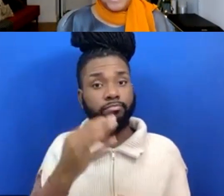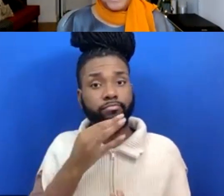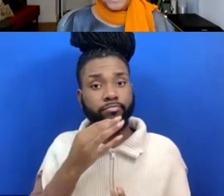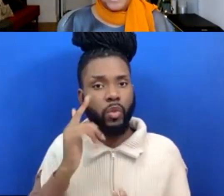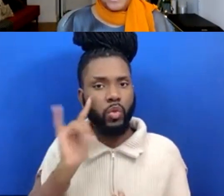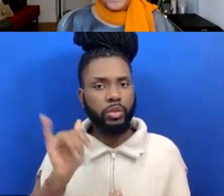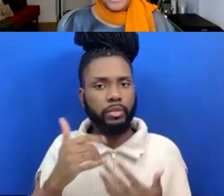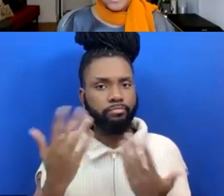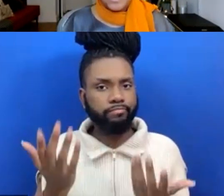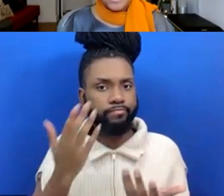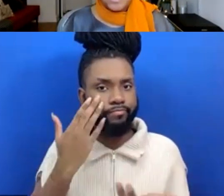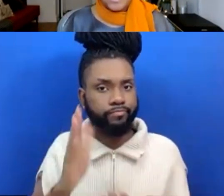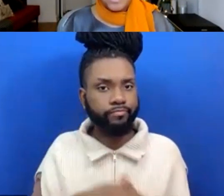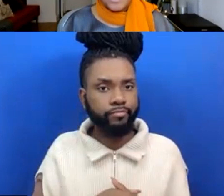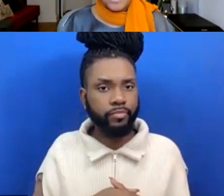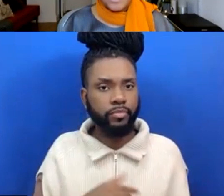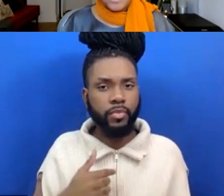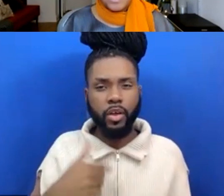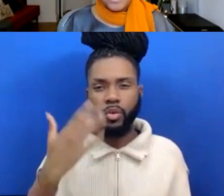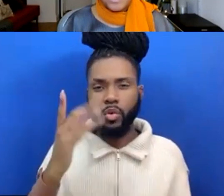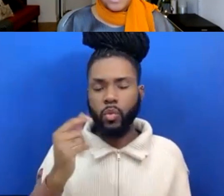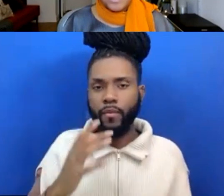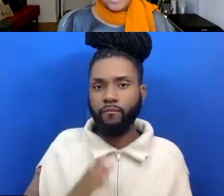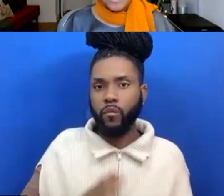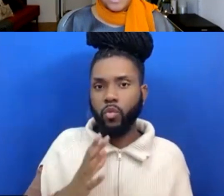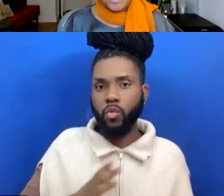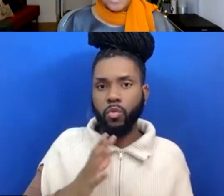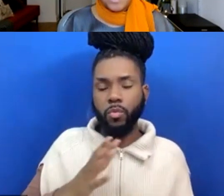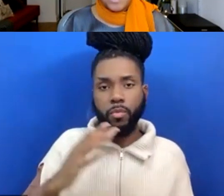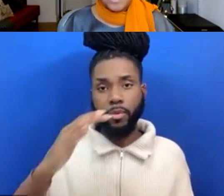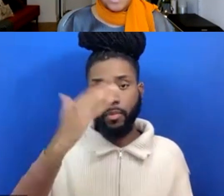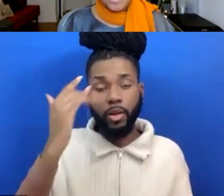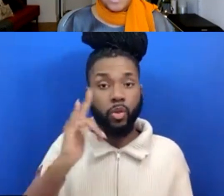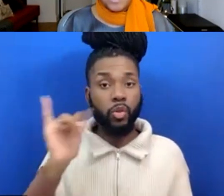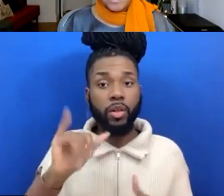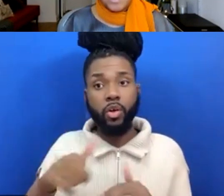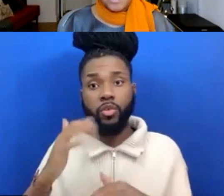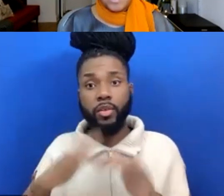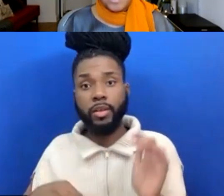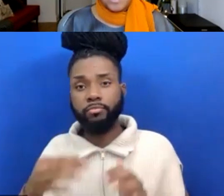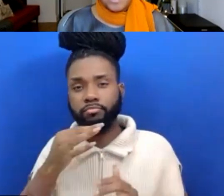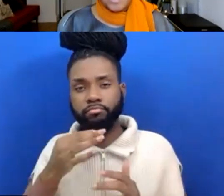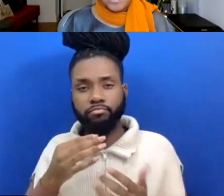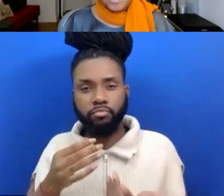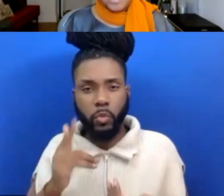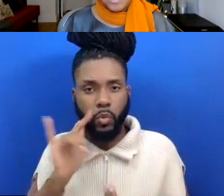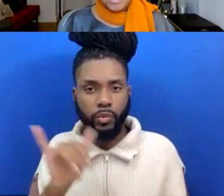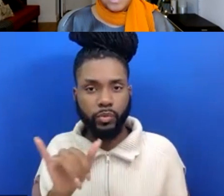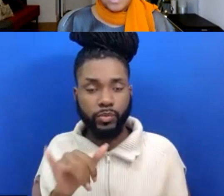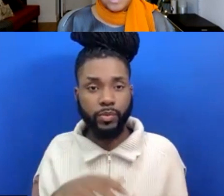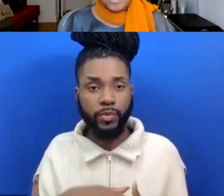what the formalism of Blackness beyond mastery would be. So maybe that's